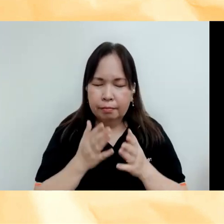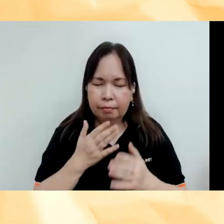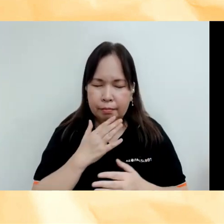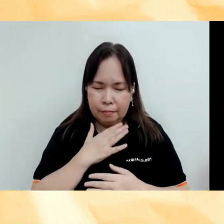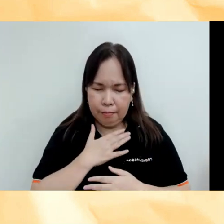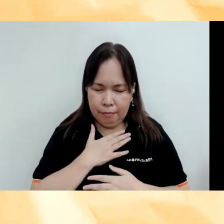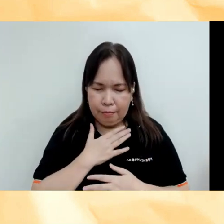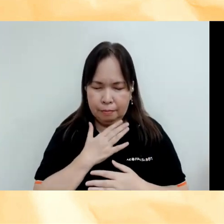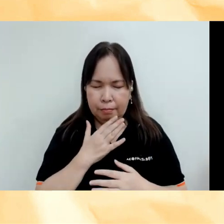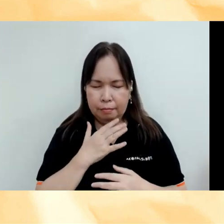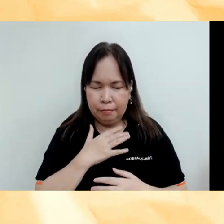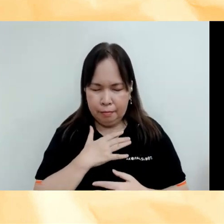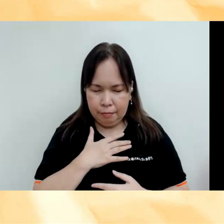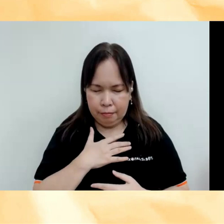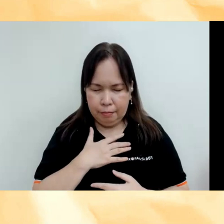Breathing in and out.